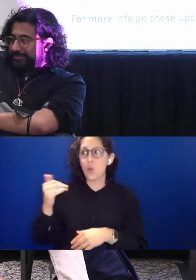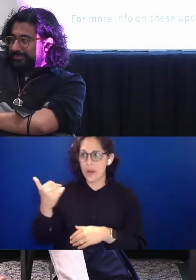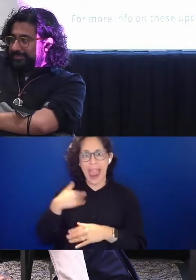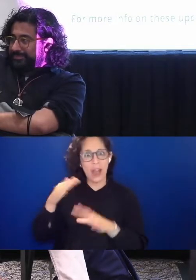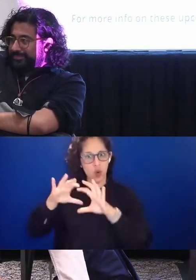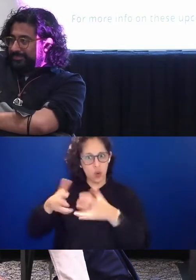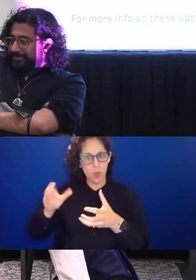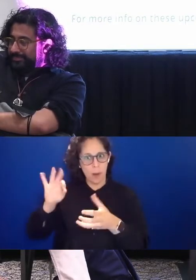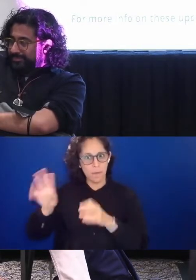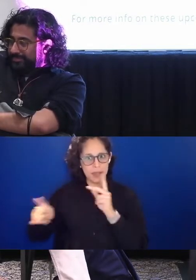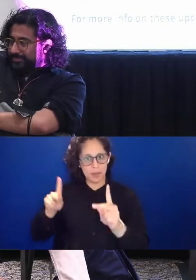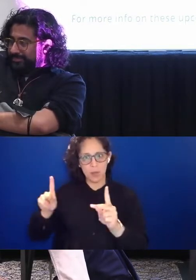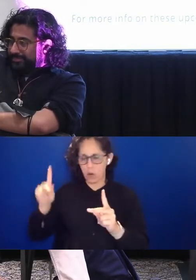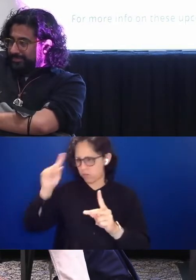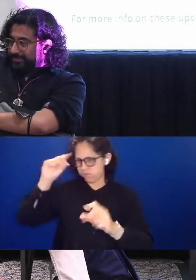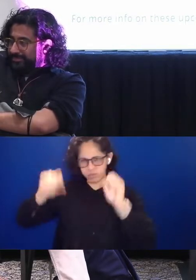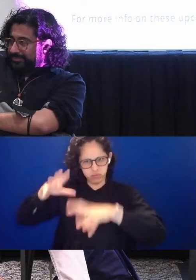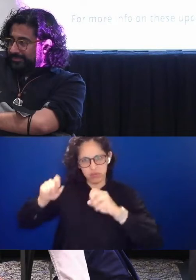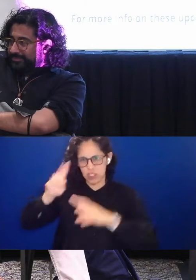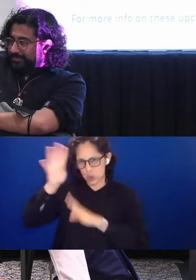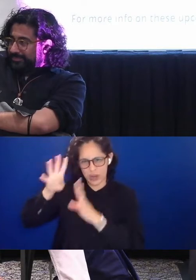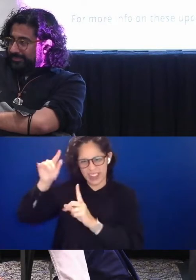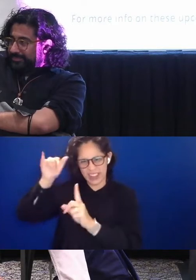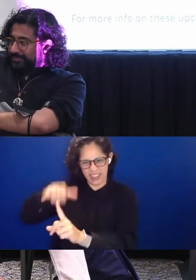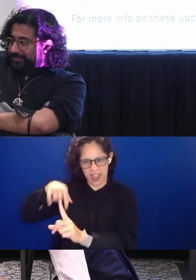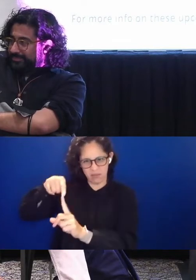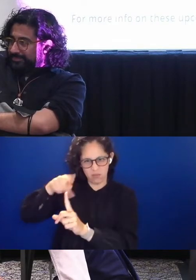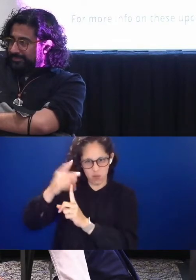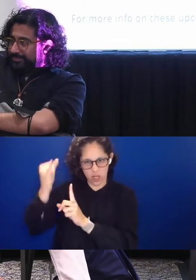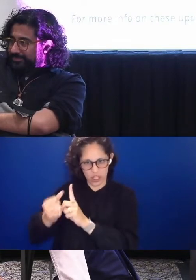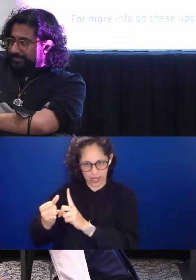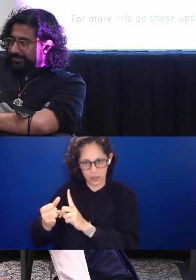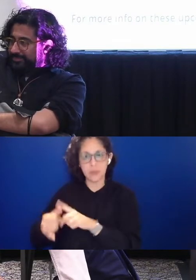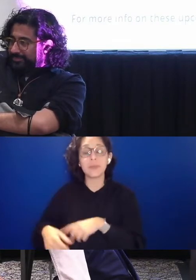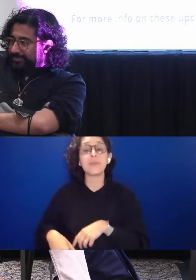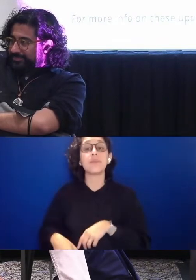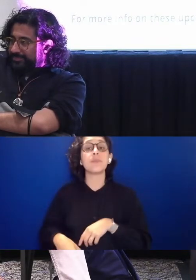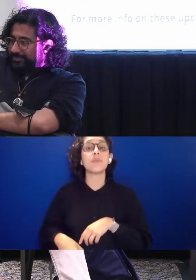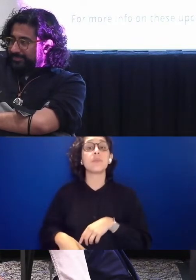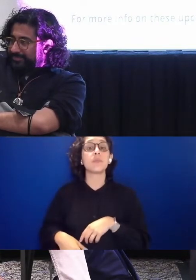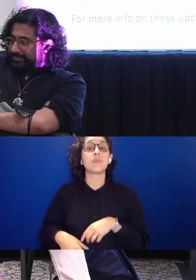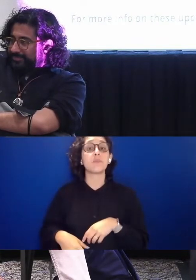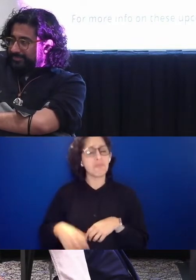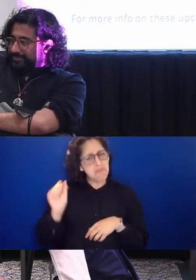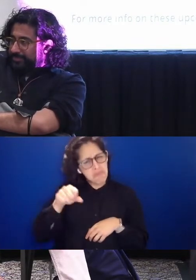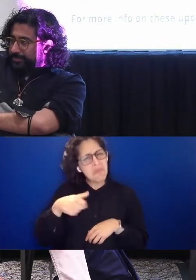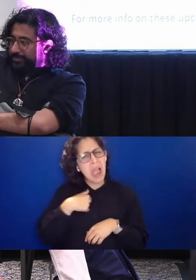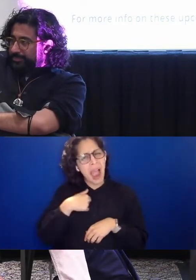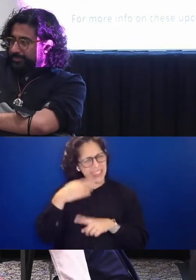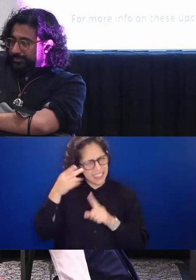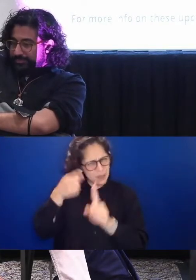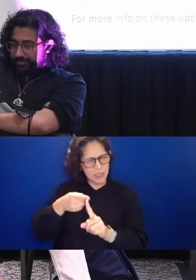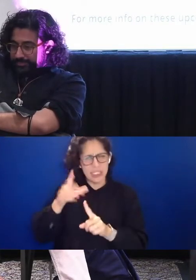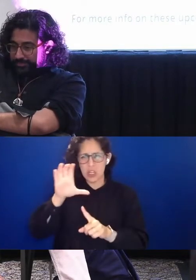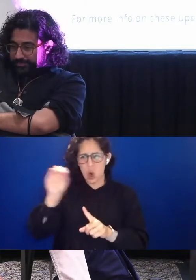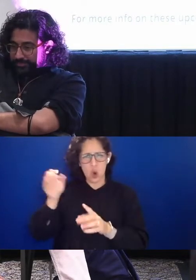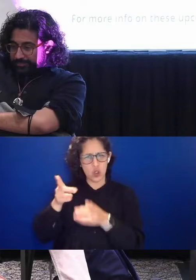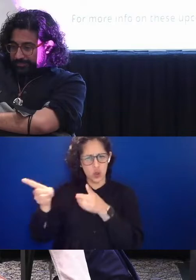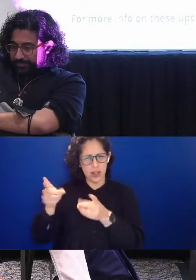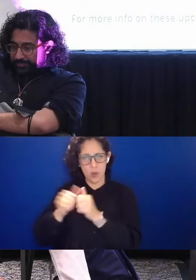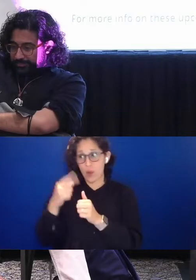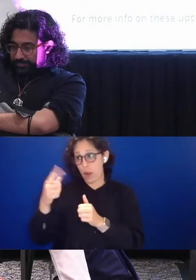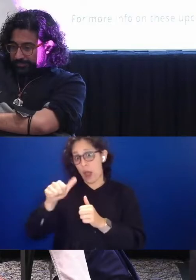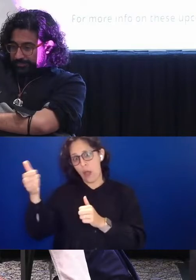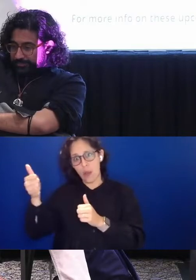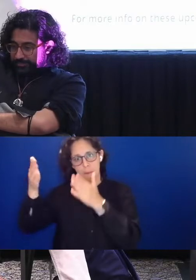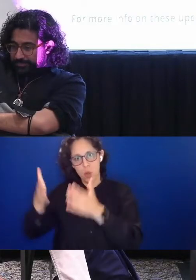them. And I was really explicitly co-directed it with somebody, and also like had multiple writers on